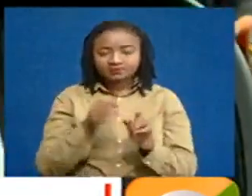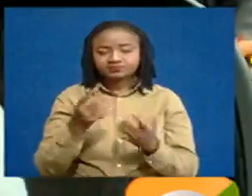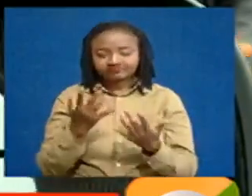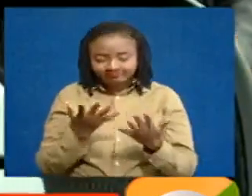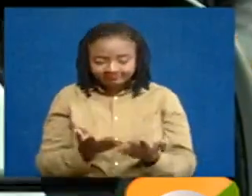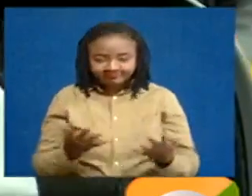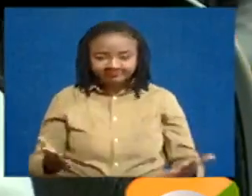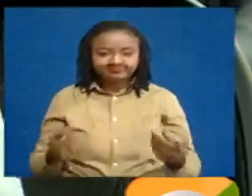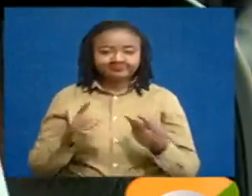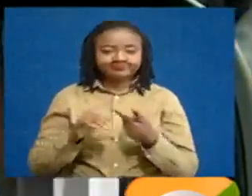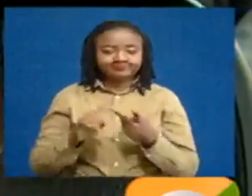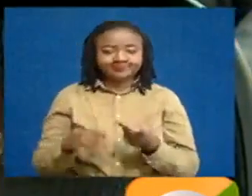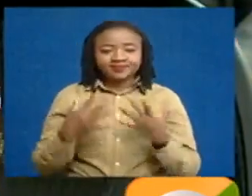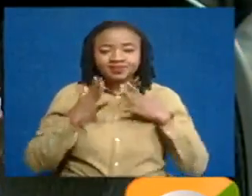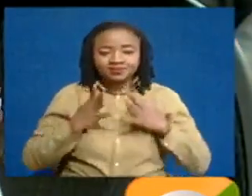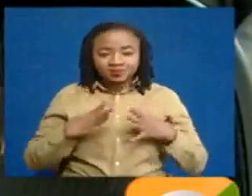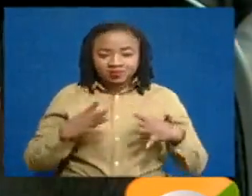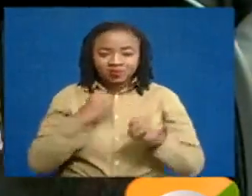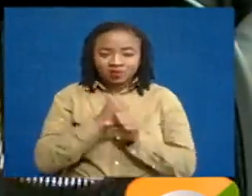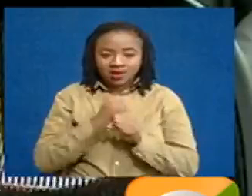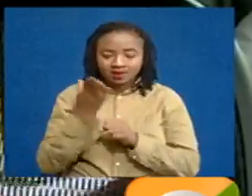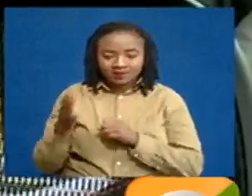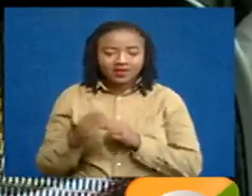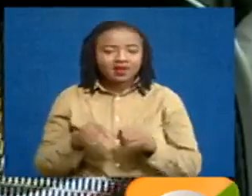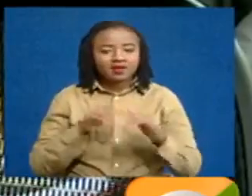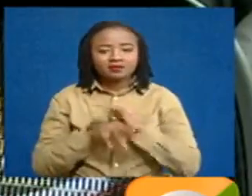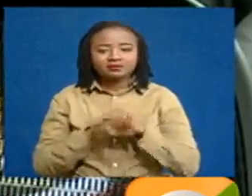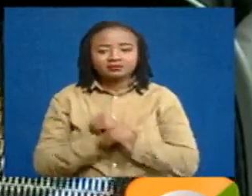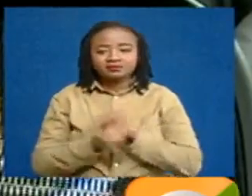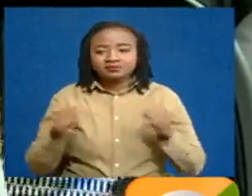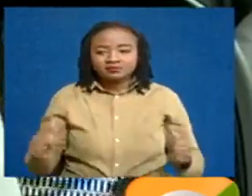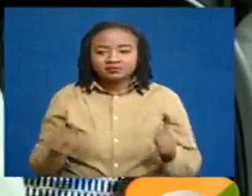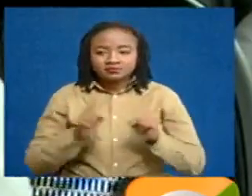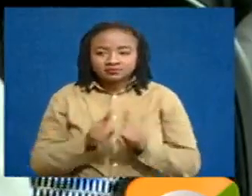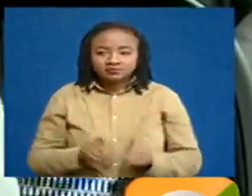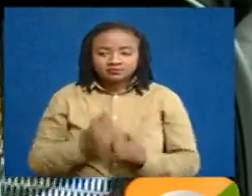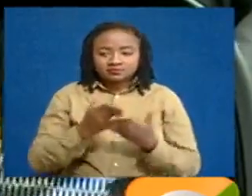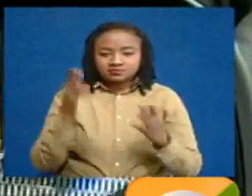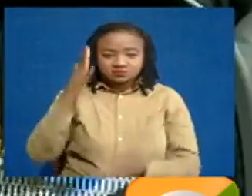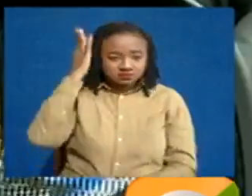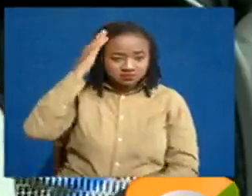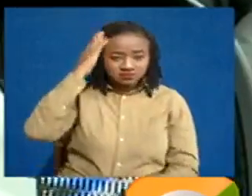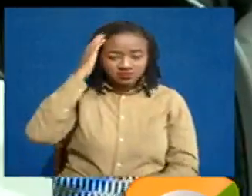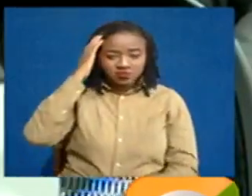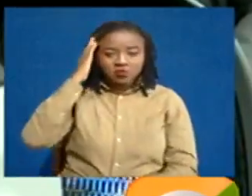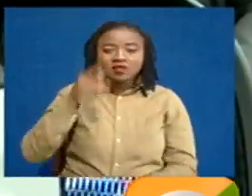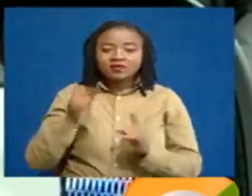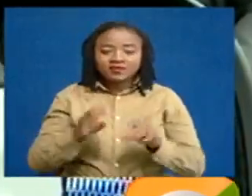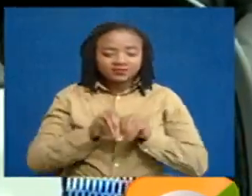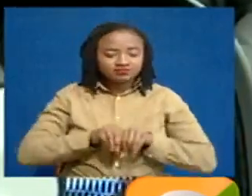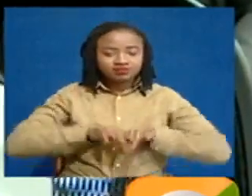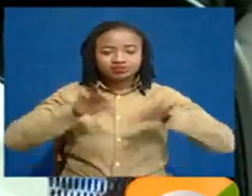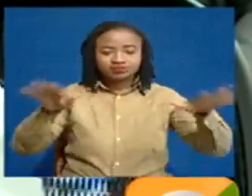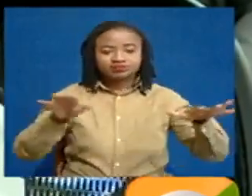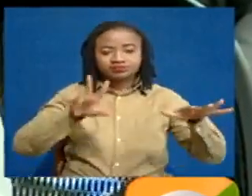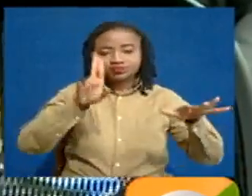are available, as well as the system will be gradually improved. And as you know, this universal is across Kenya,